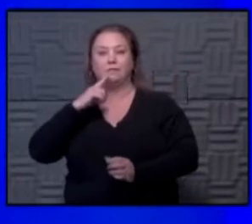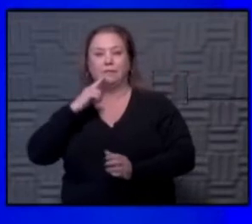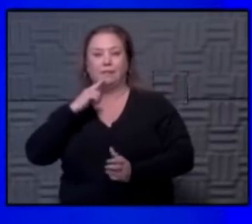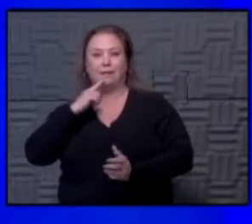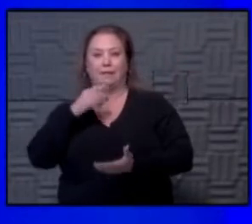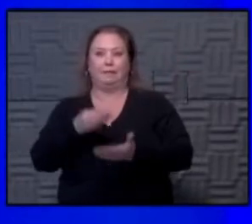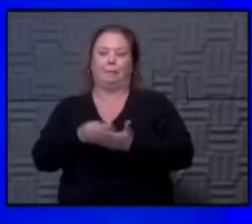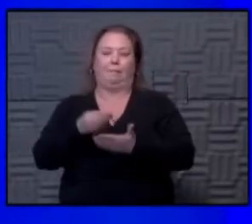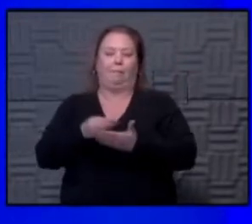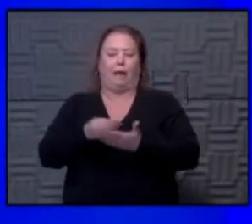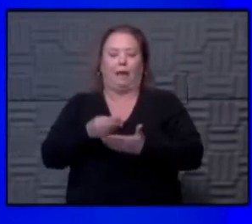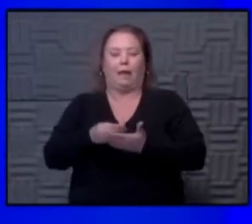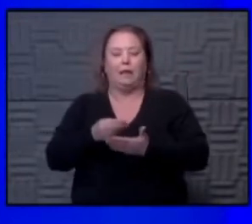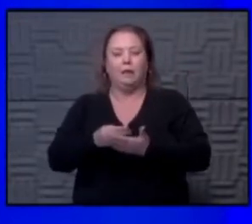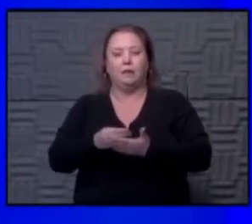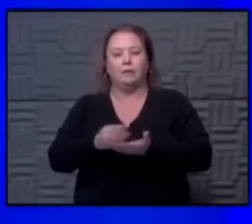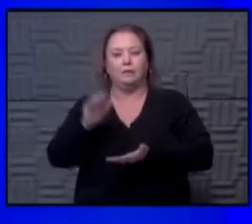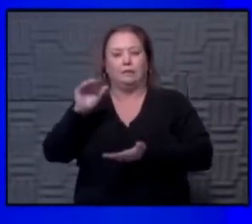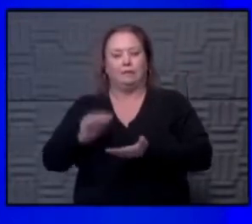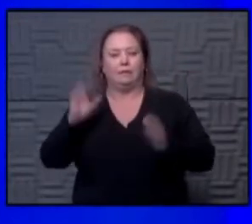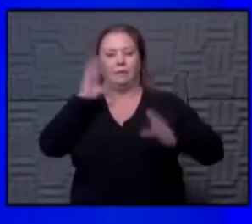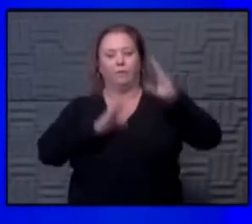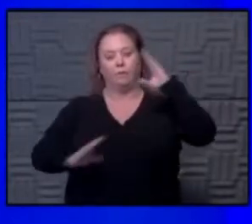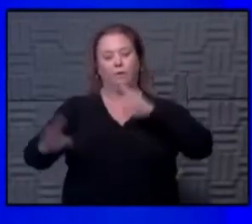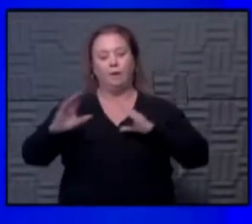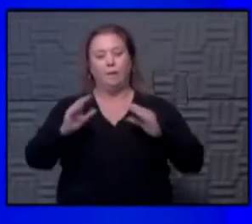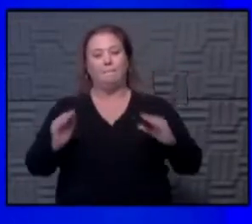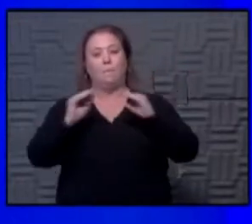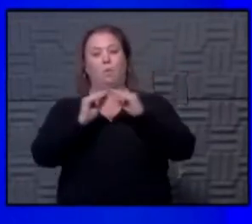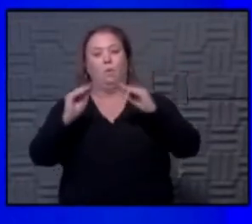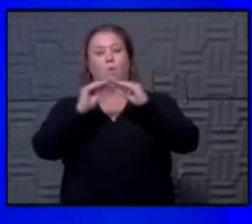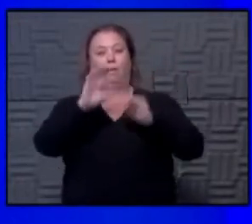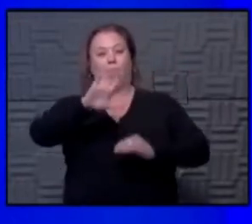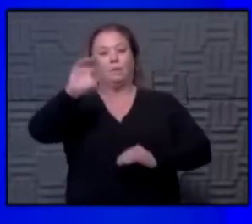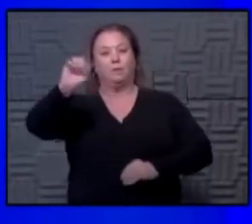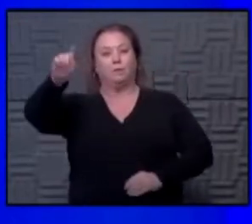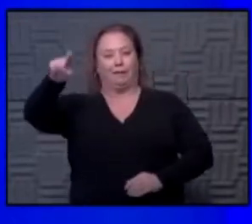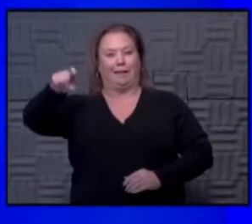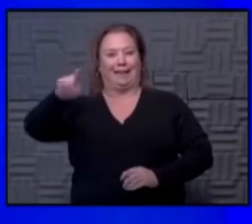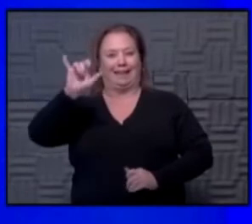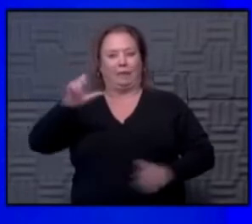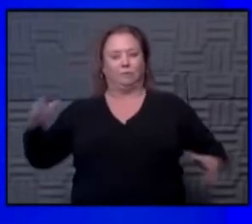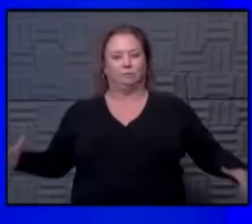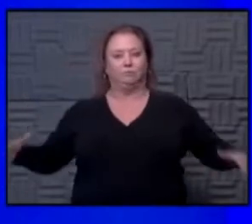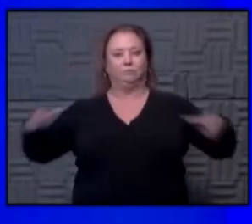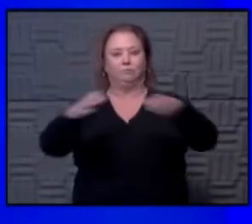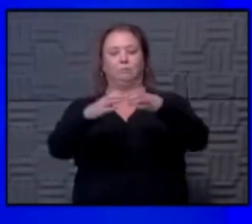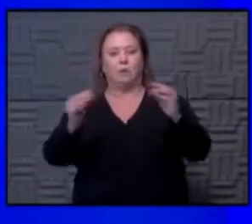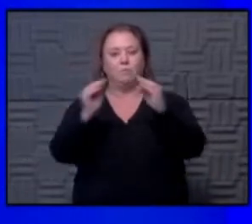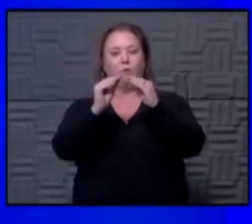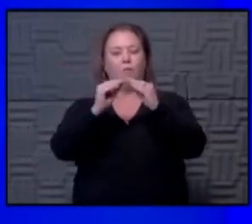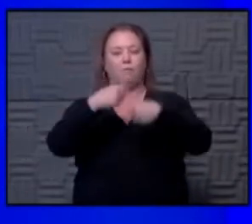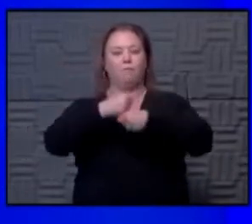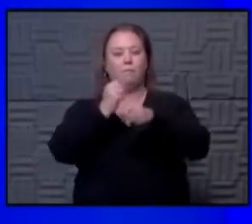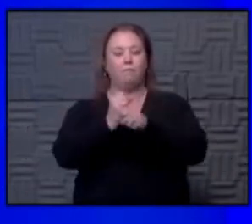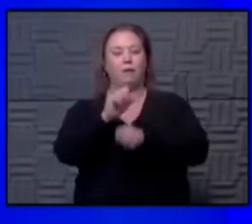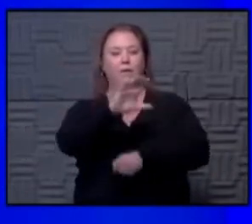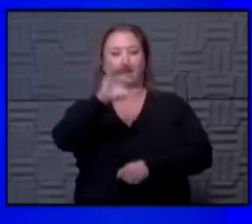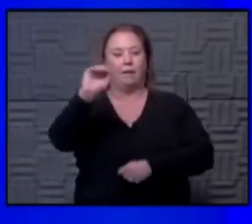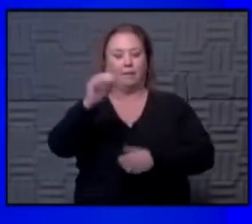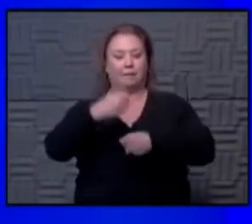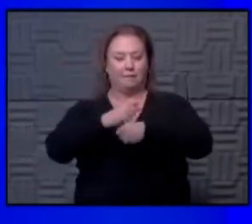lose is money if this doesn't work. But more companies, that was part of the collaboration with Operation Warp Speed, more companies to have more production to get